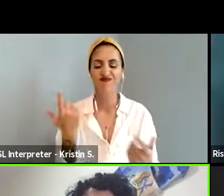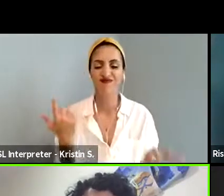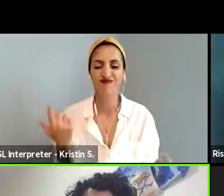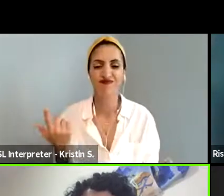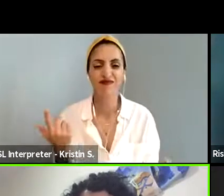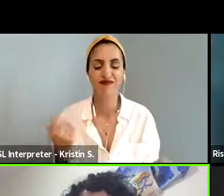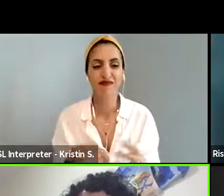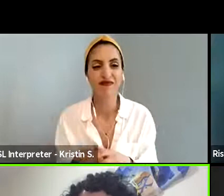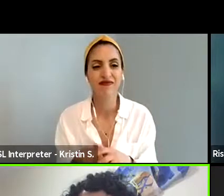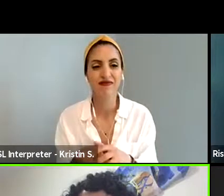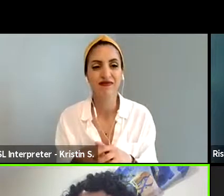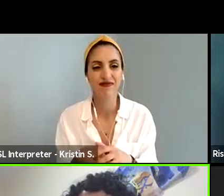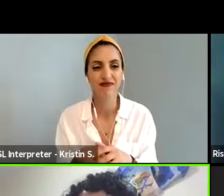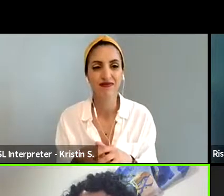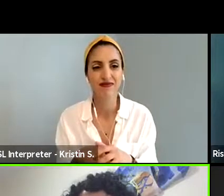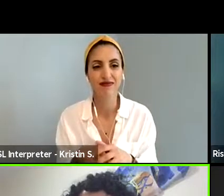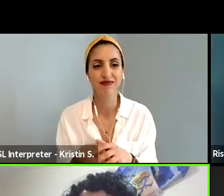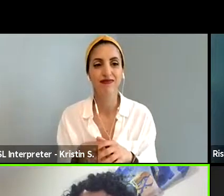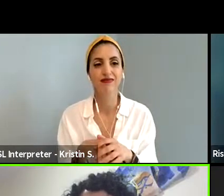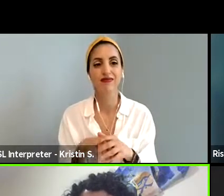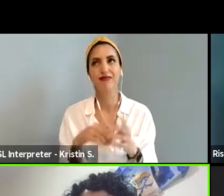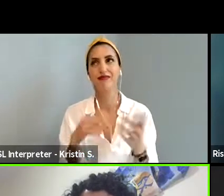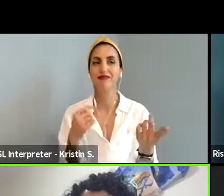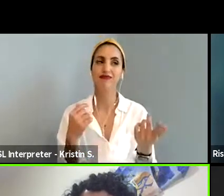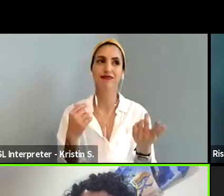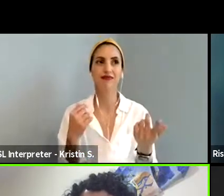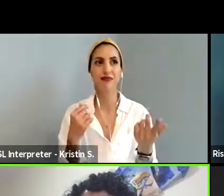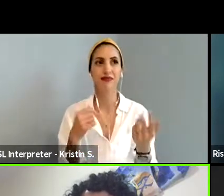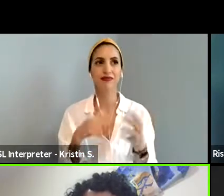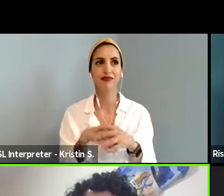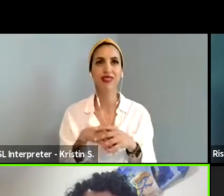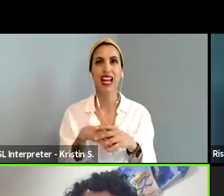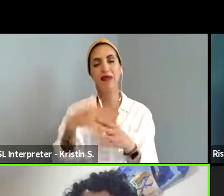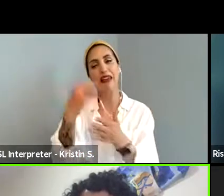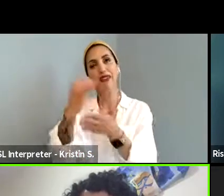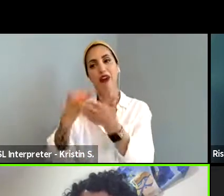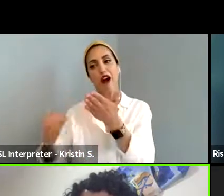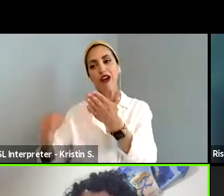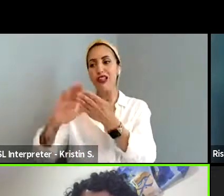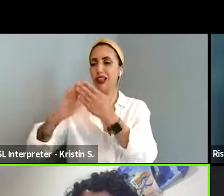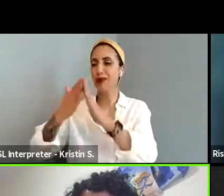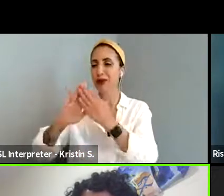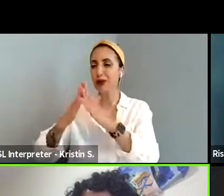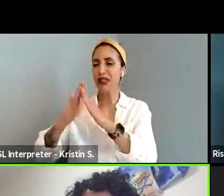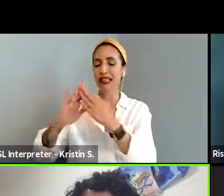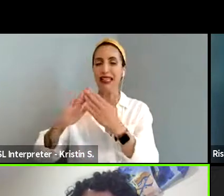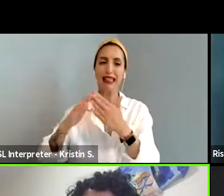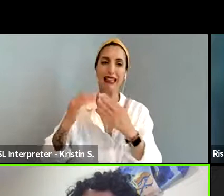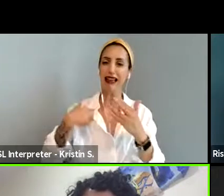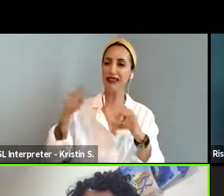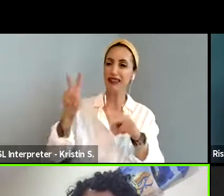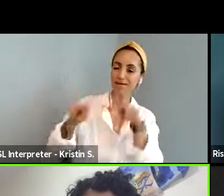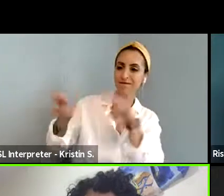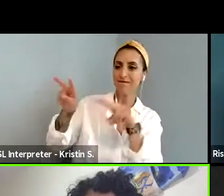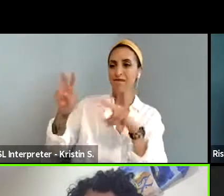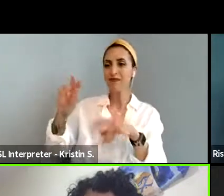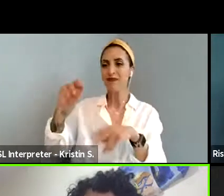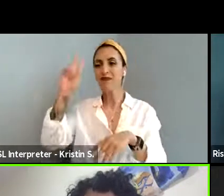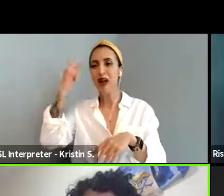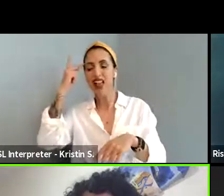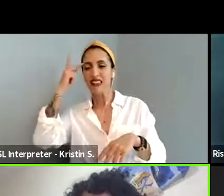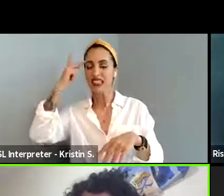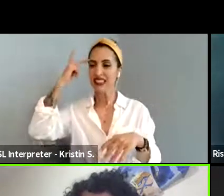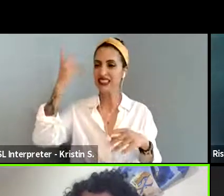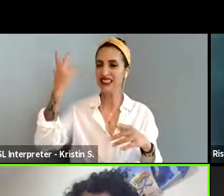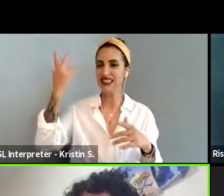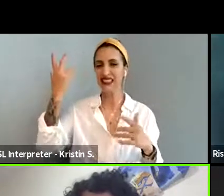you know, and it just wasn't within the arts community that was happening. It's just politically in general. I